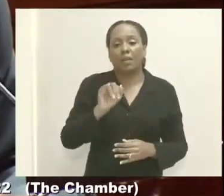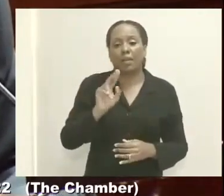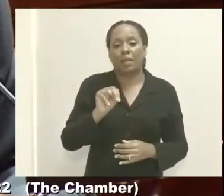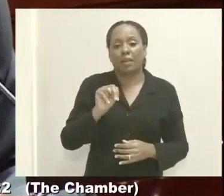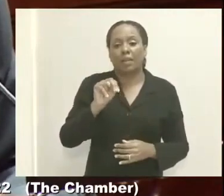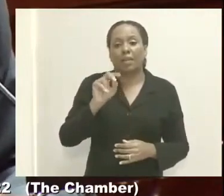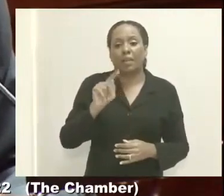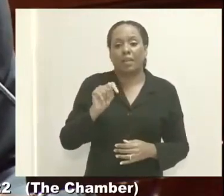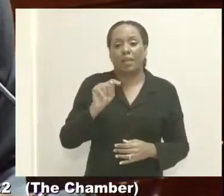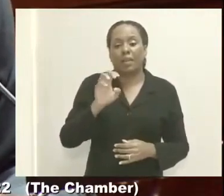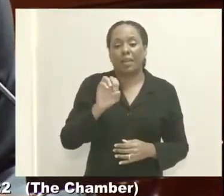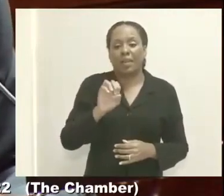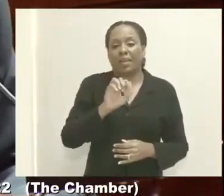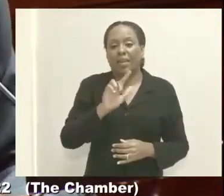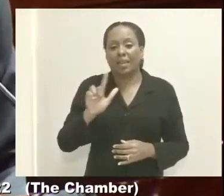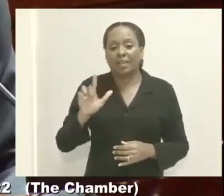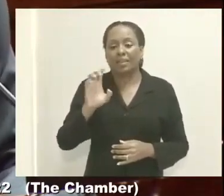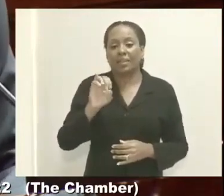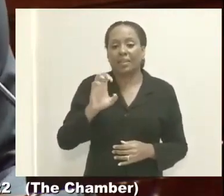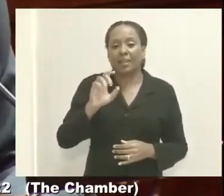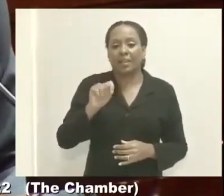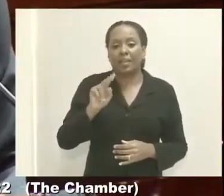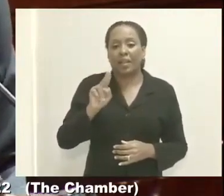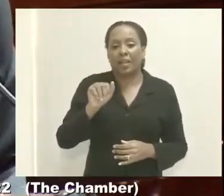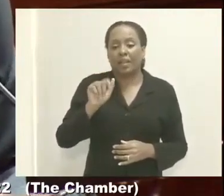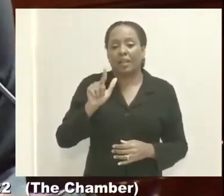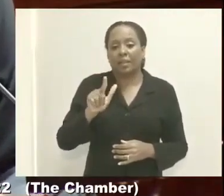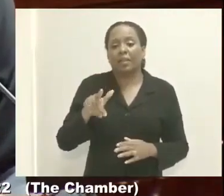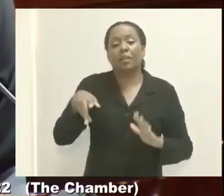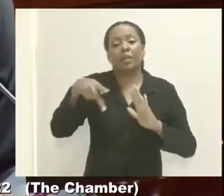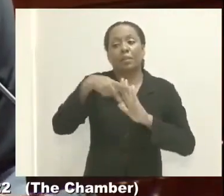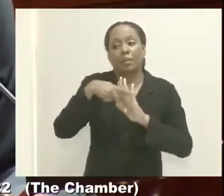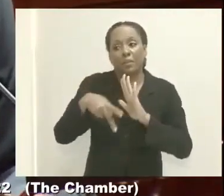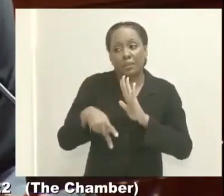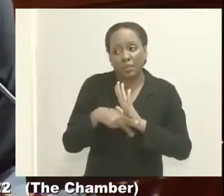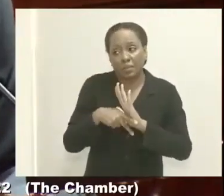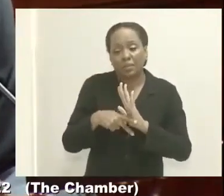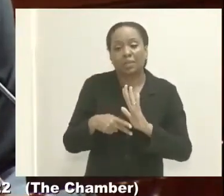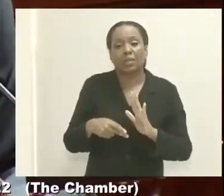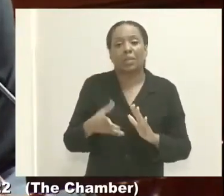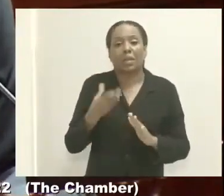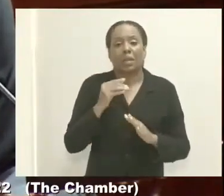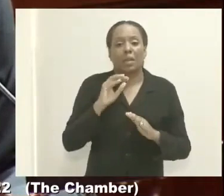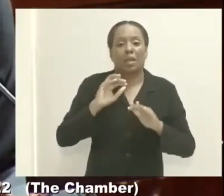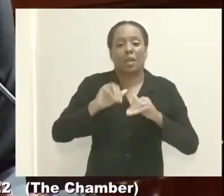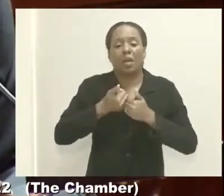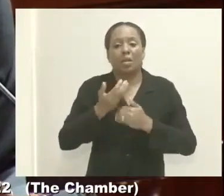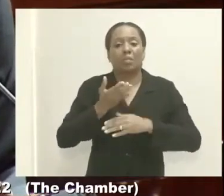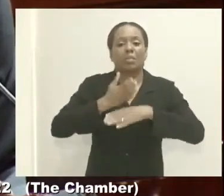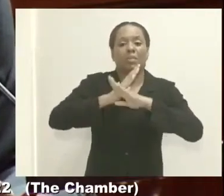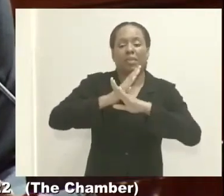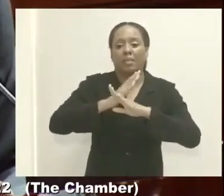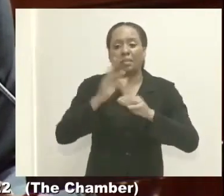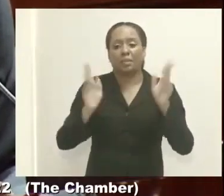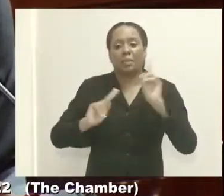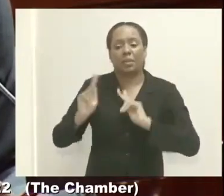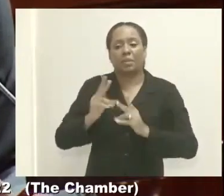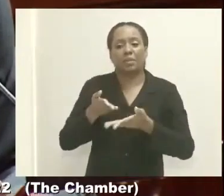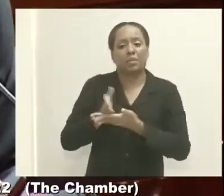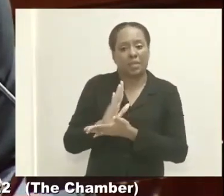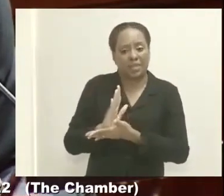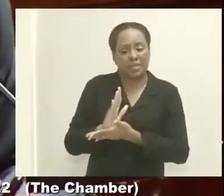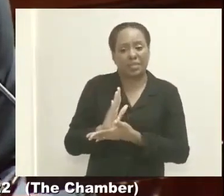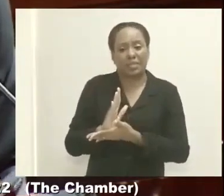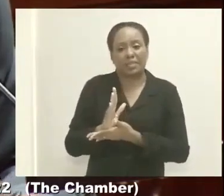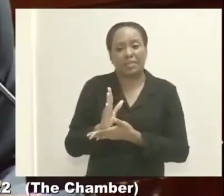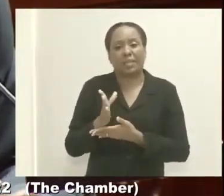or any legislative proposals in terms of advancing protection of intellectual property rights